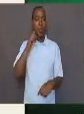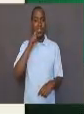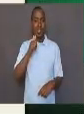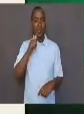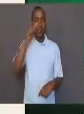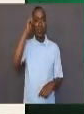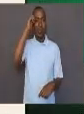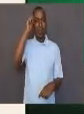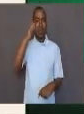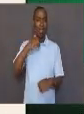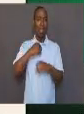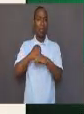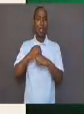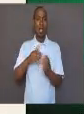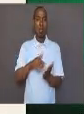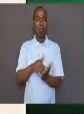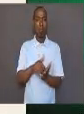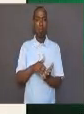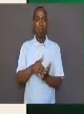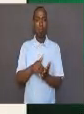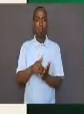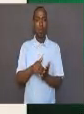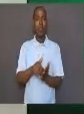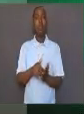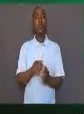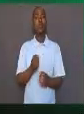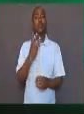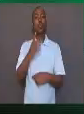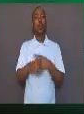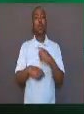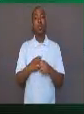weakened and ill for many years.